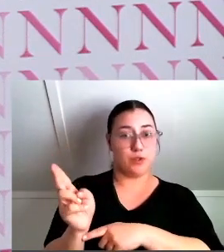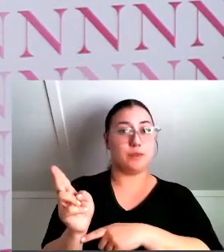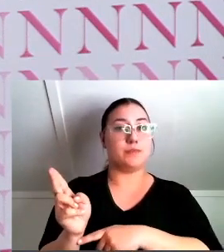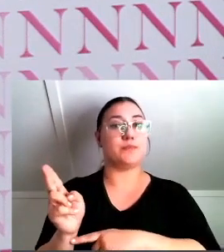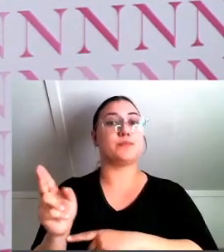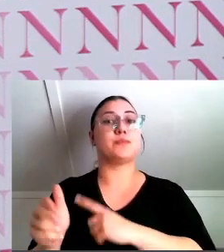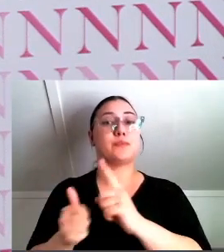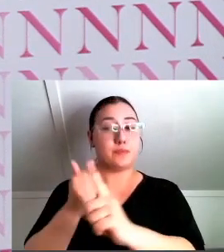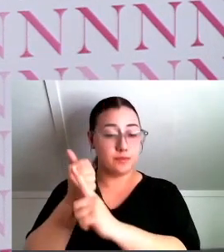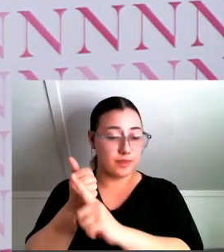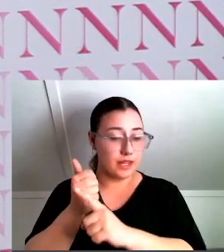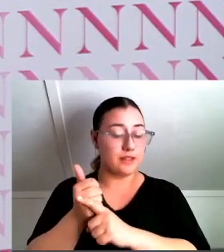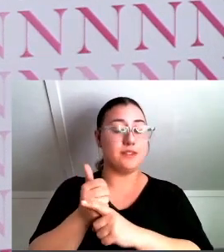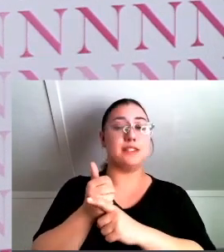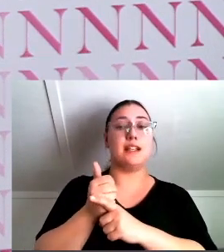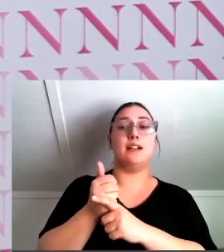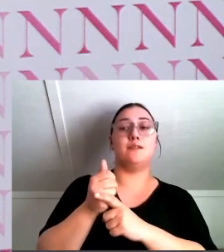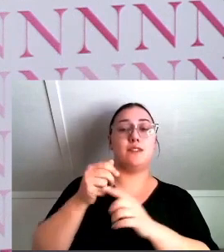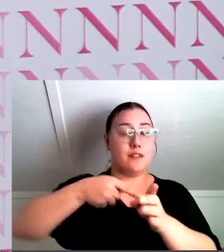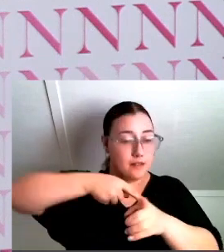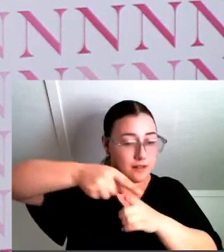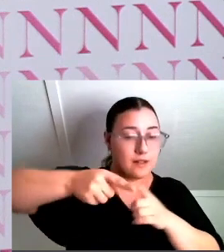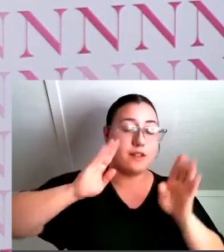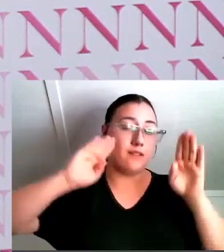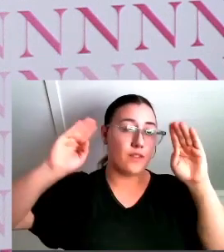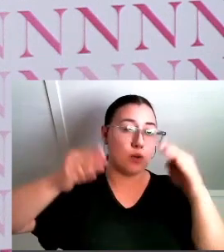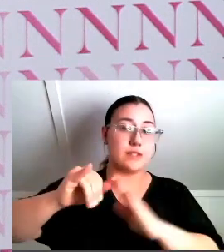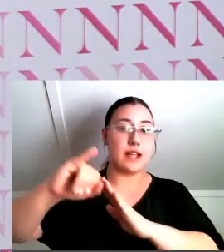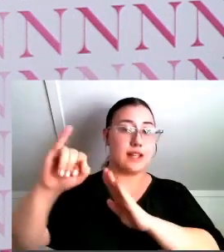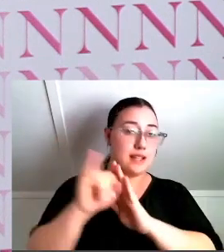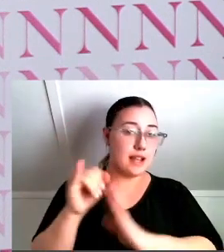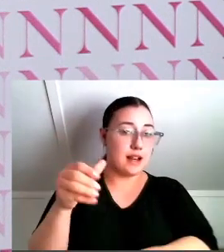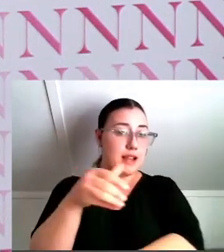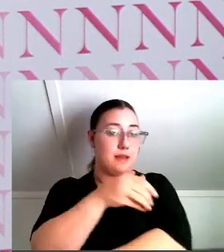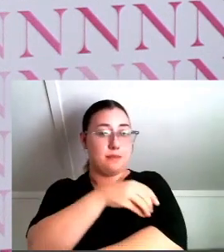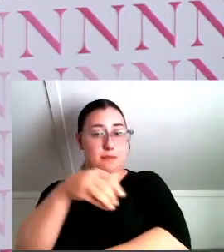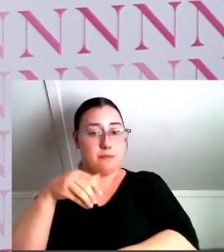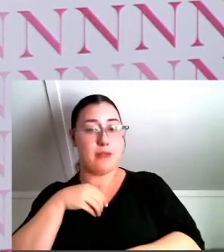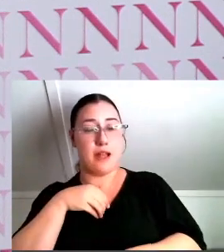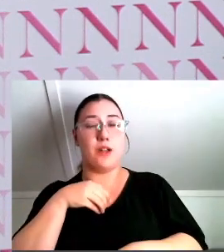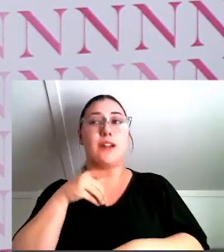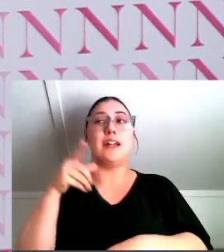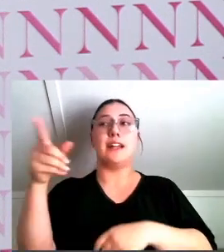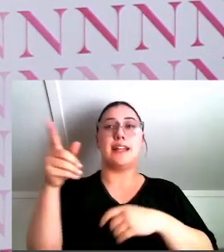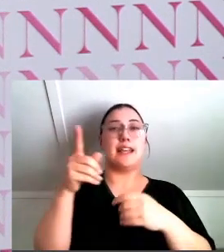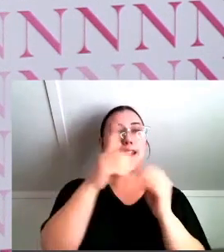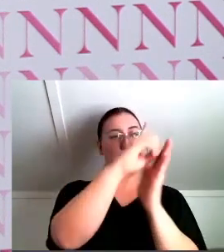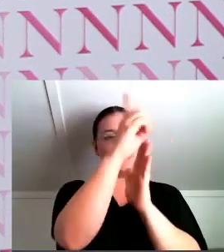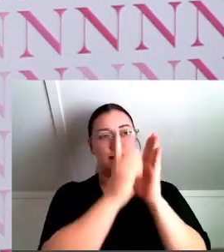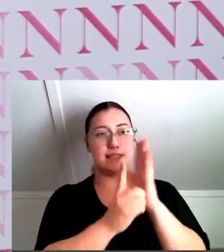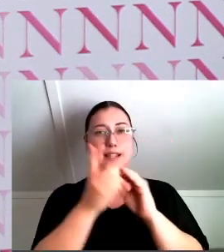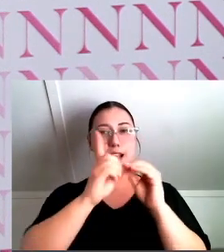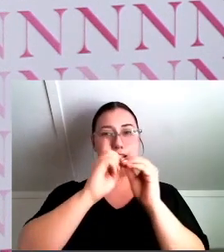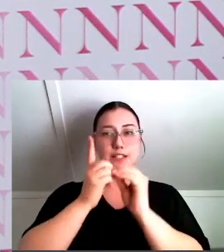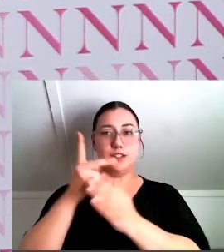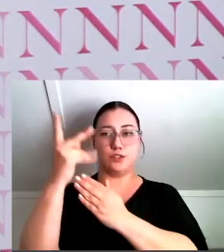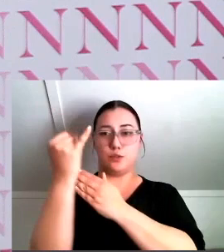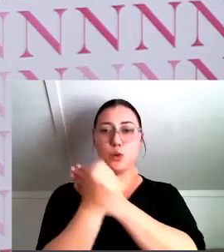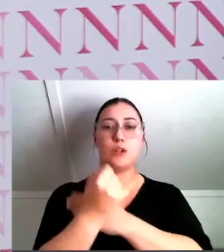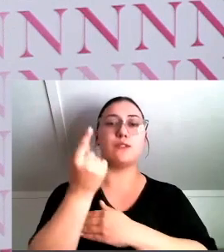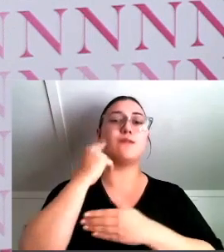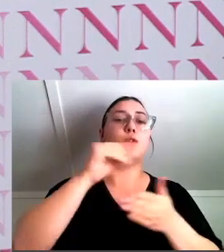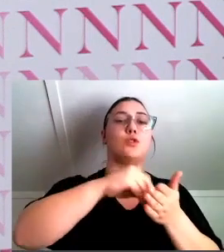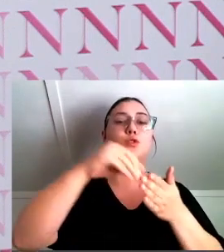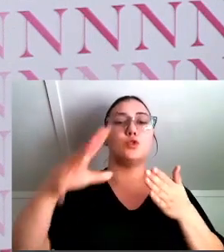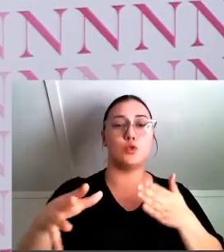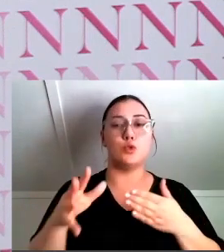identity, and power, he designs generative digital projects that use the classroom as a platform for students to act as